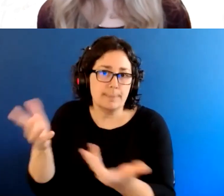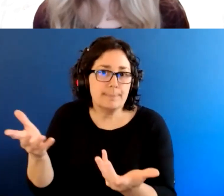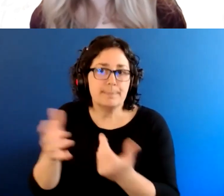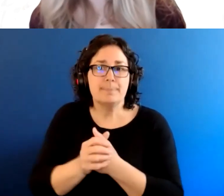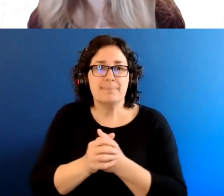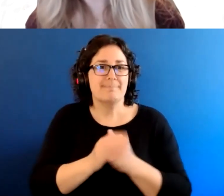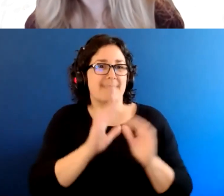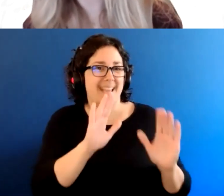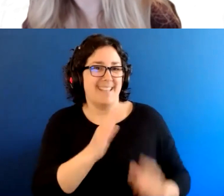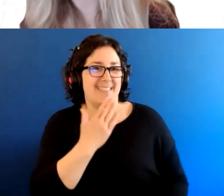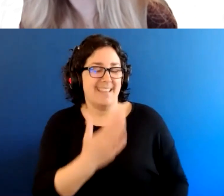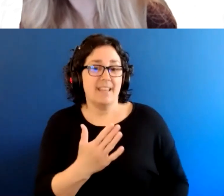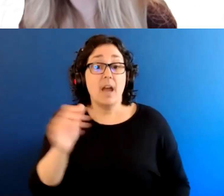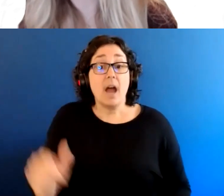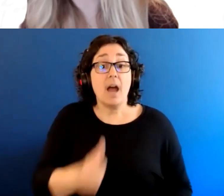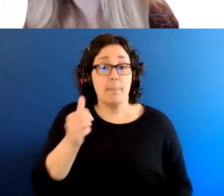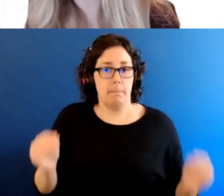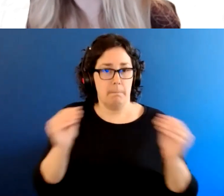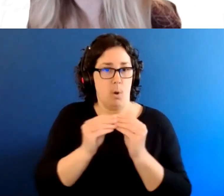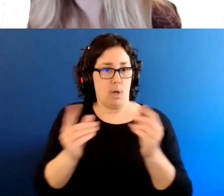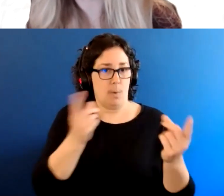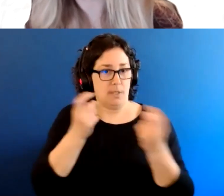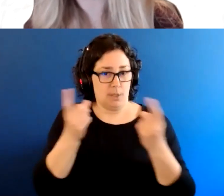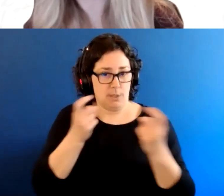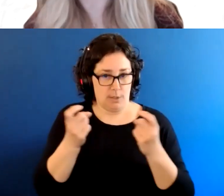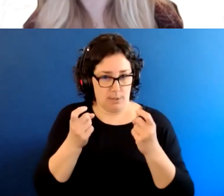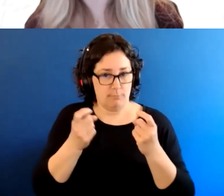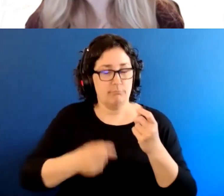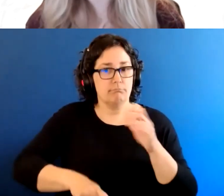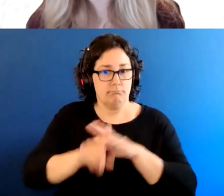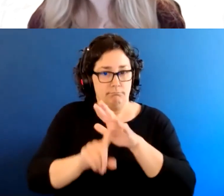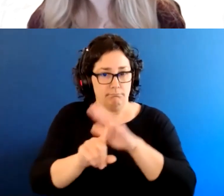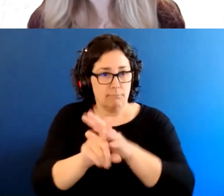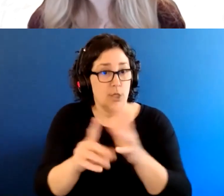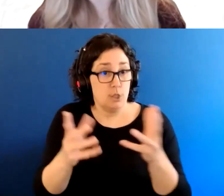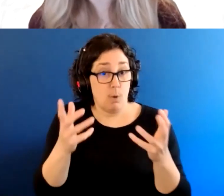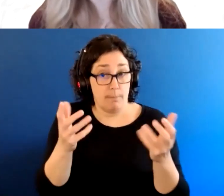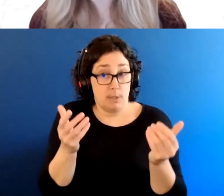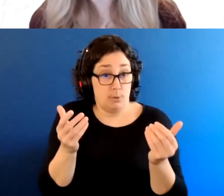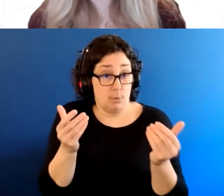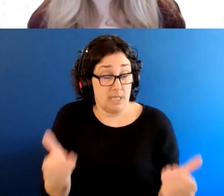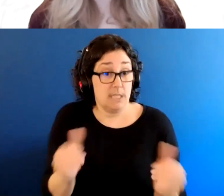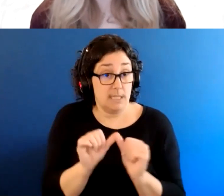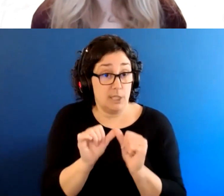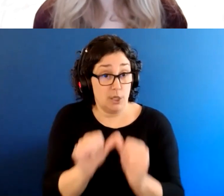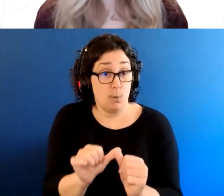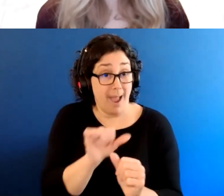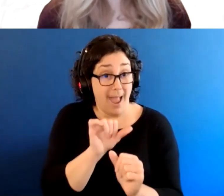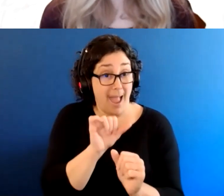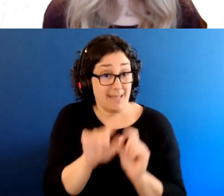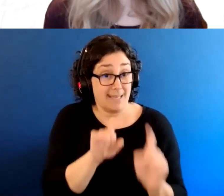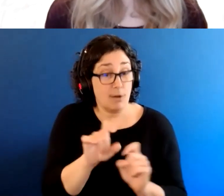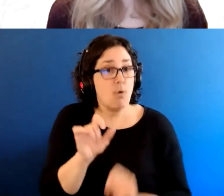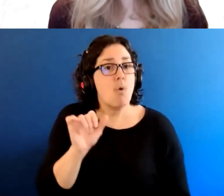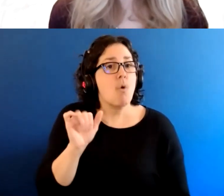Excellent. I do see more questions coming up here. Afnan, do you want me to continue asking them to you,